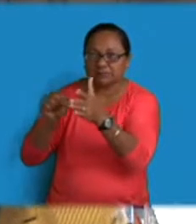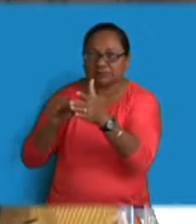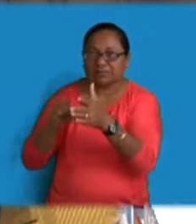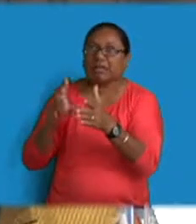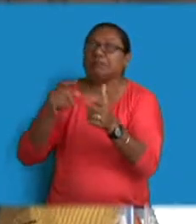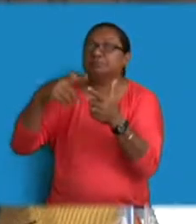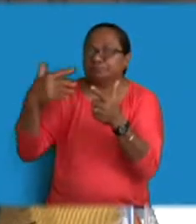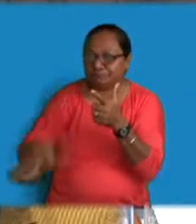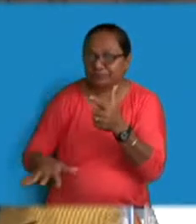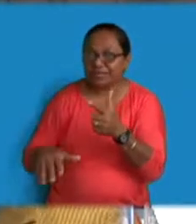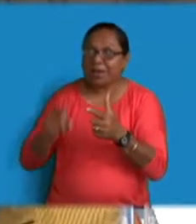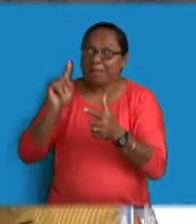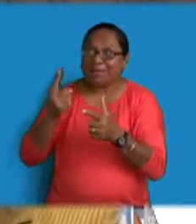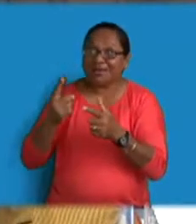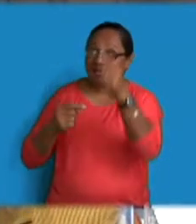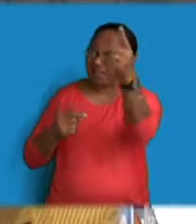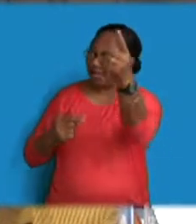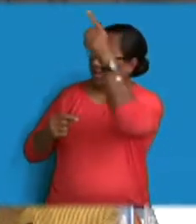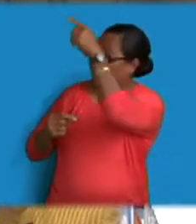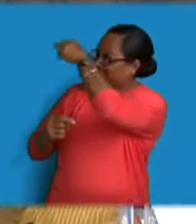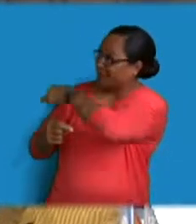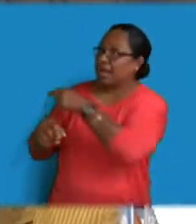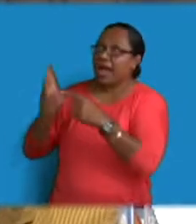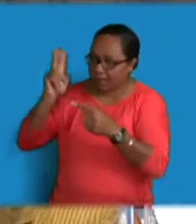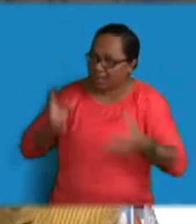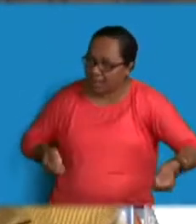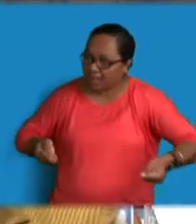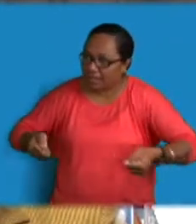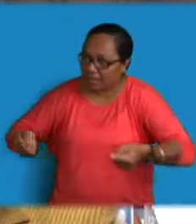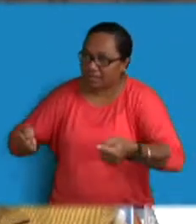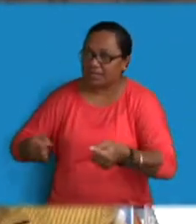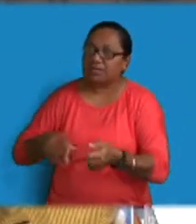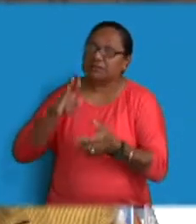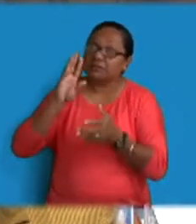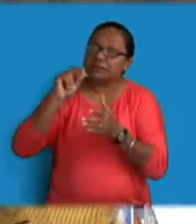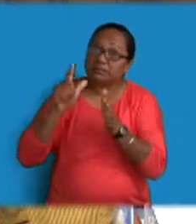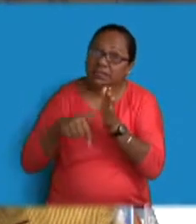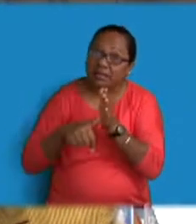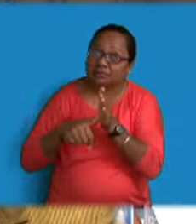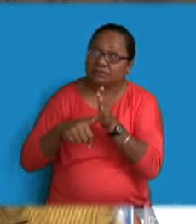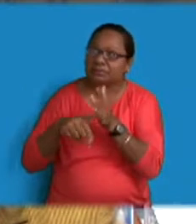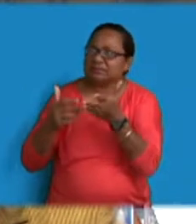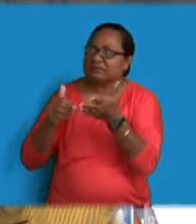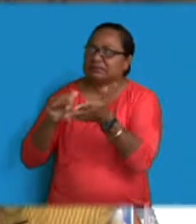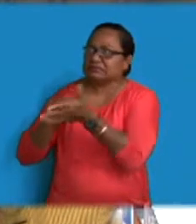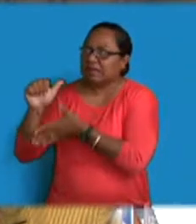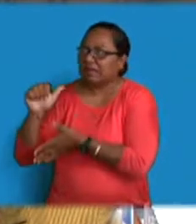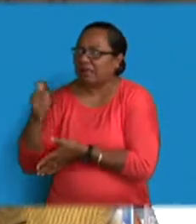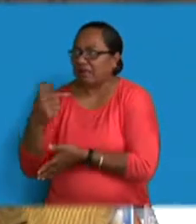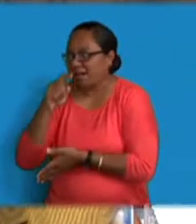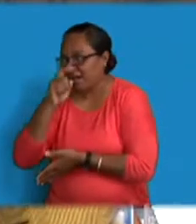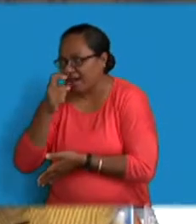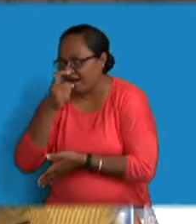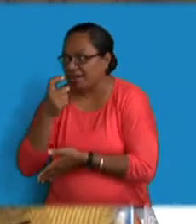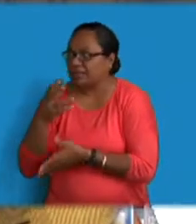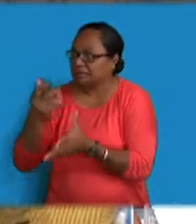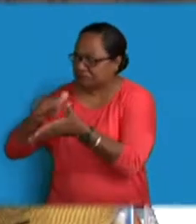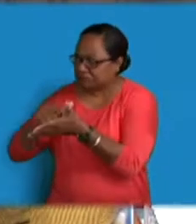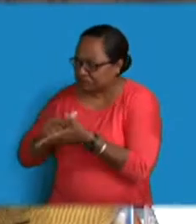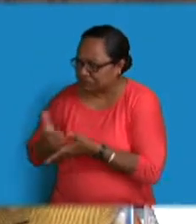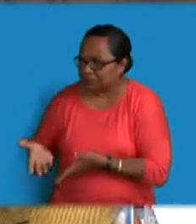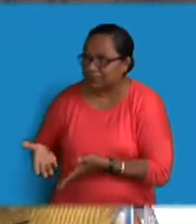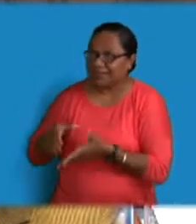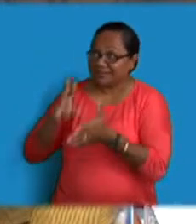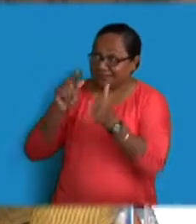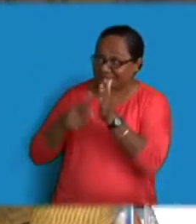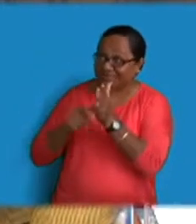a National Women's Expo, they bring artifacts. And sometimes it's not sold, and it's kept. And probably when it's sold,